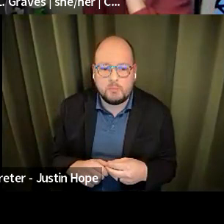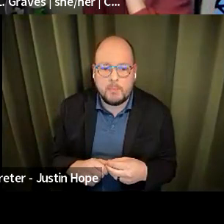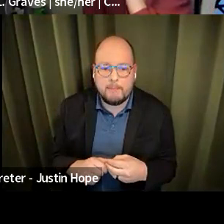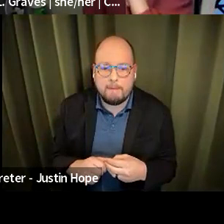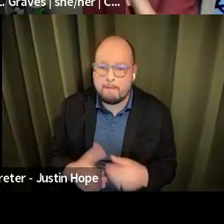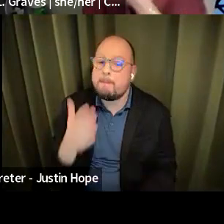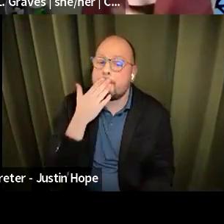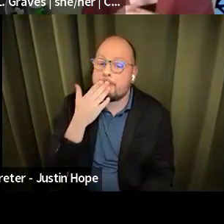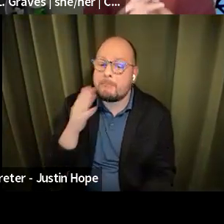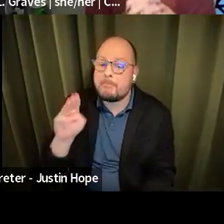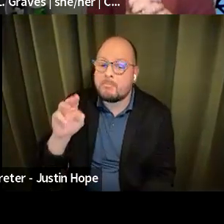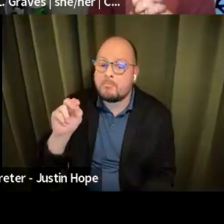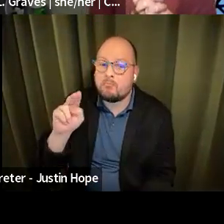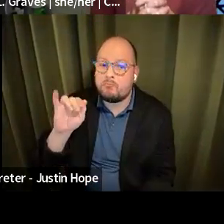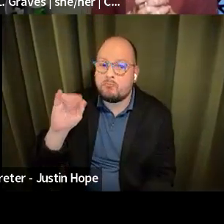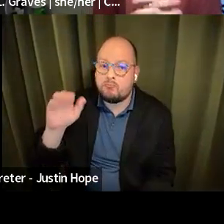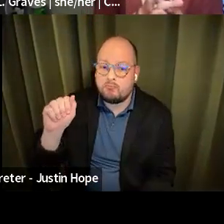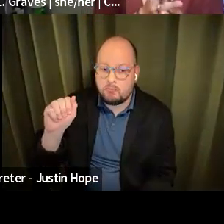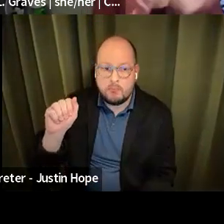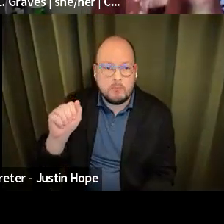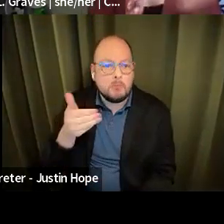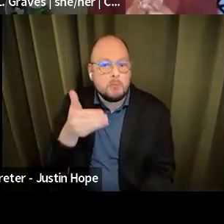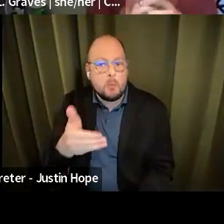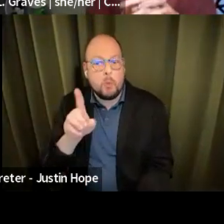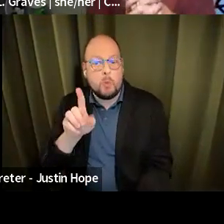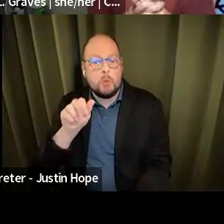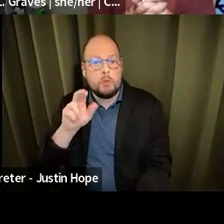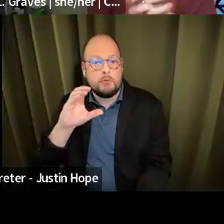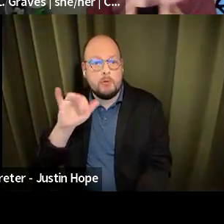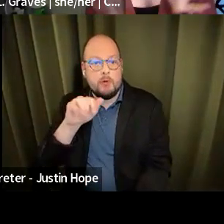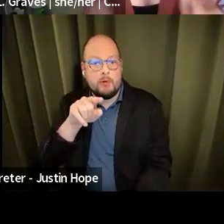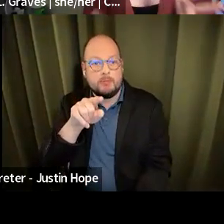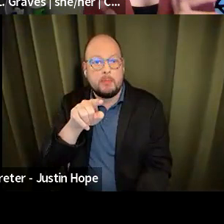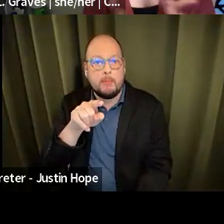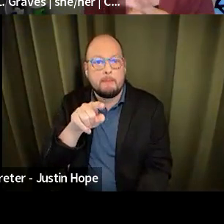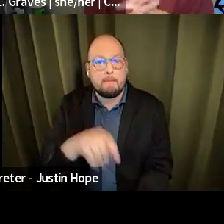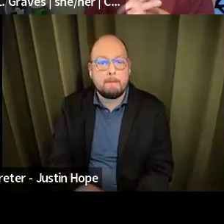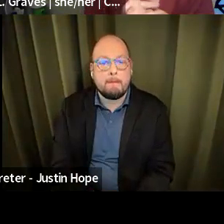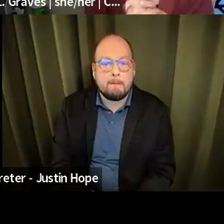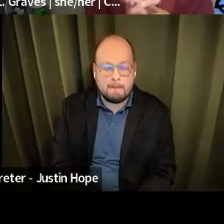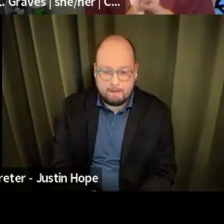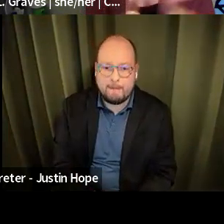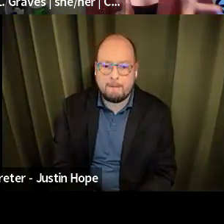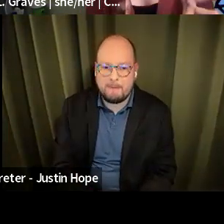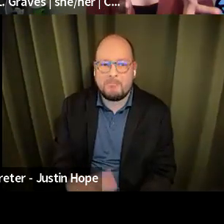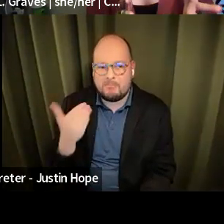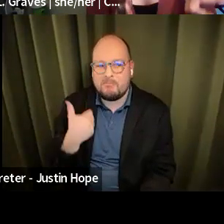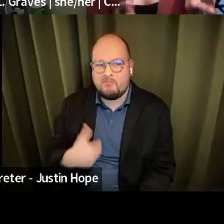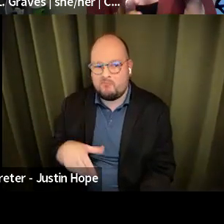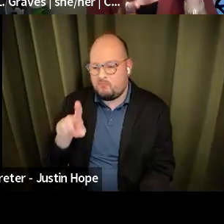Thank you. Do you mind if I jump in? Go ahead, Darcy. Sure. Thank you, Darcy Graves